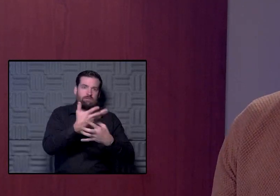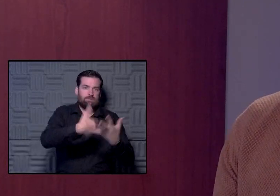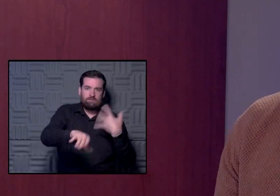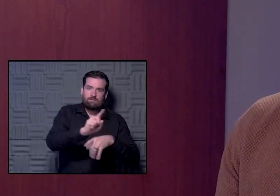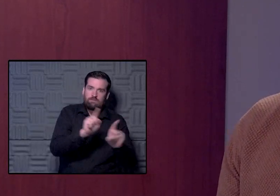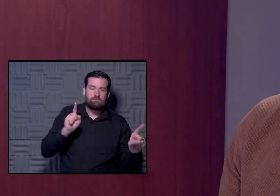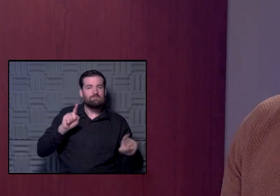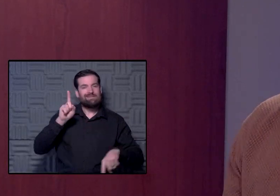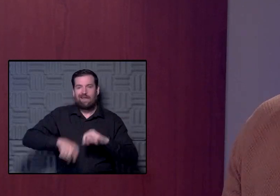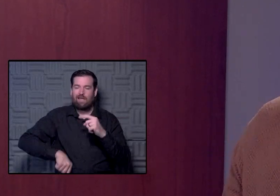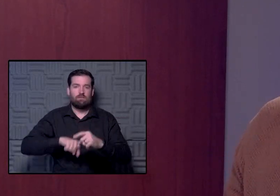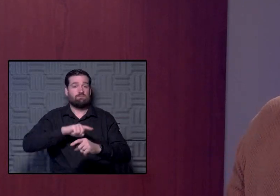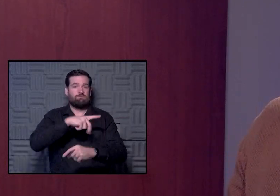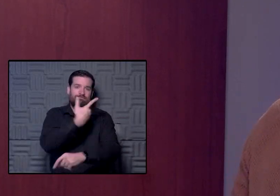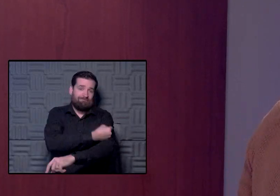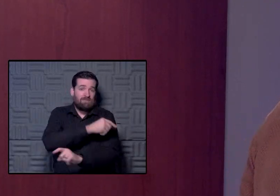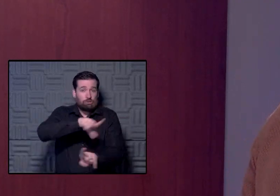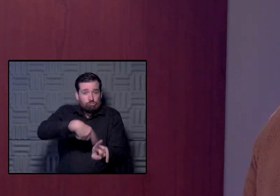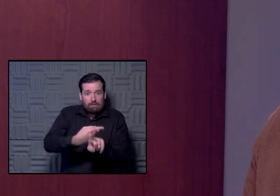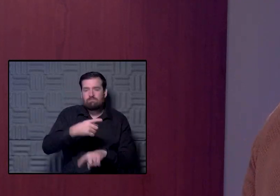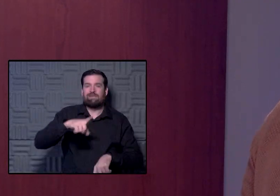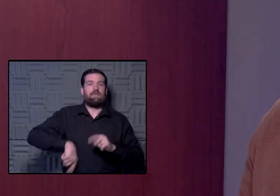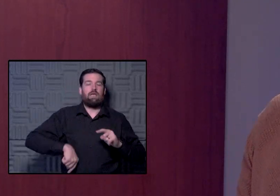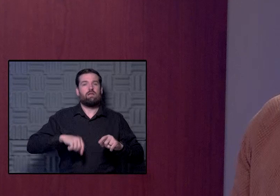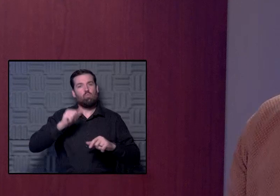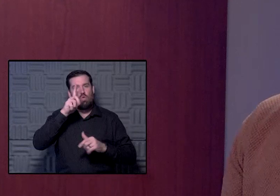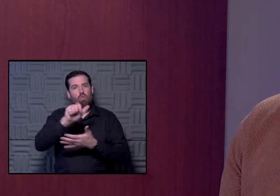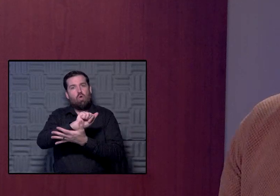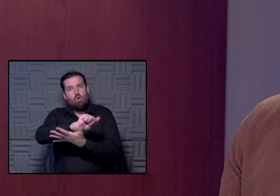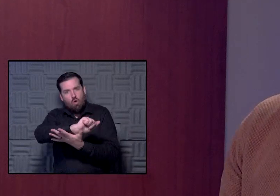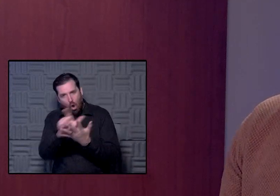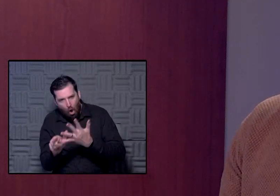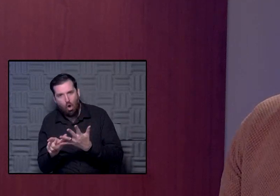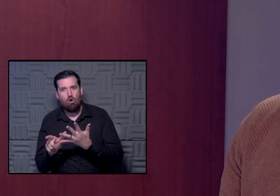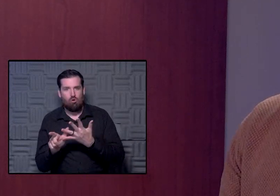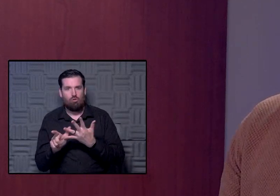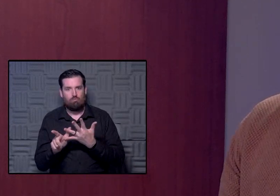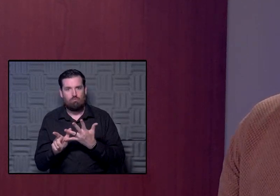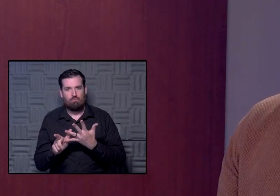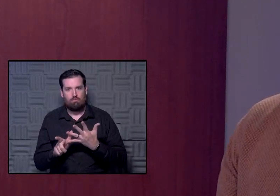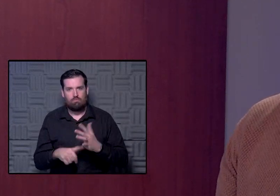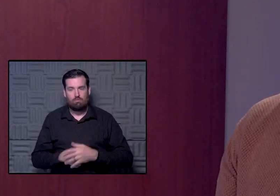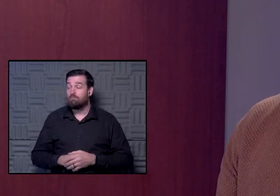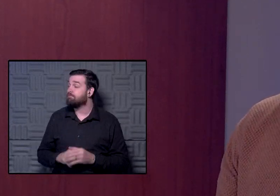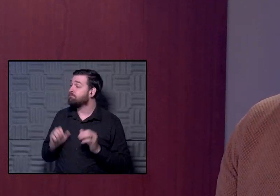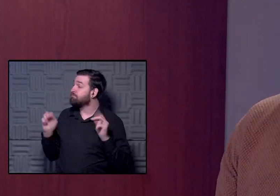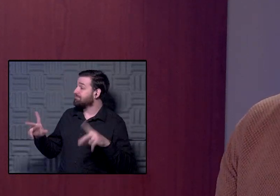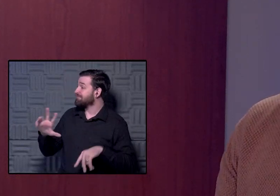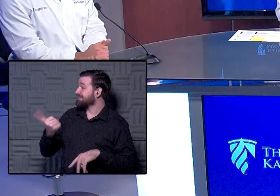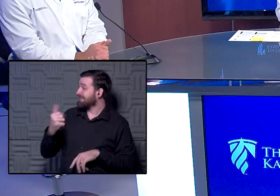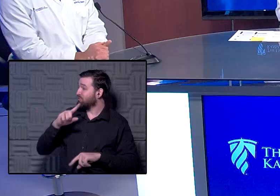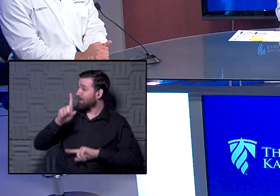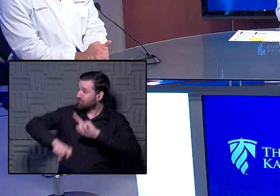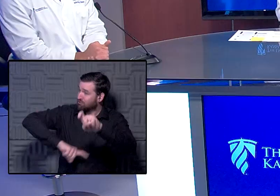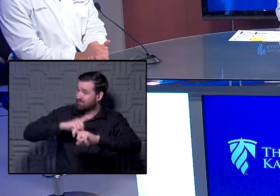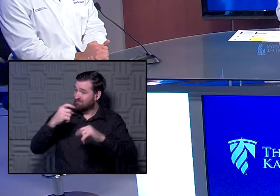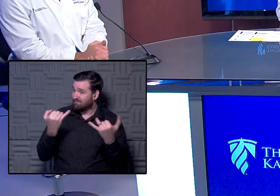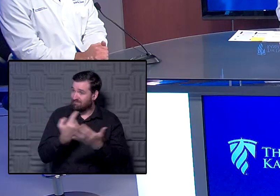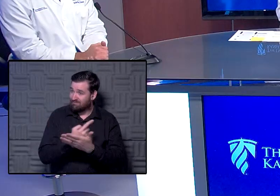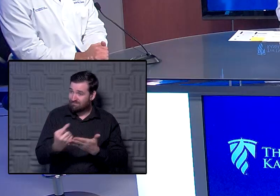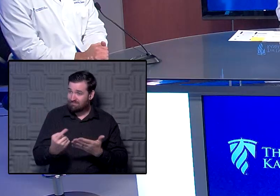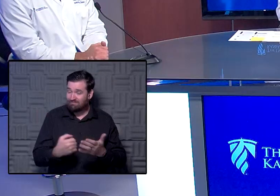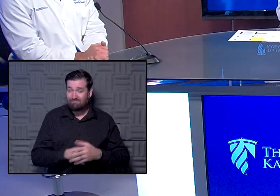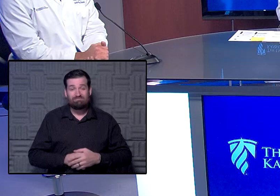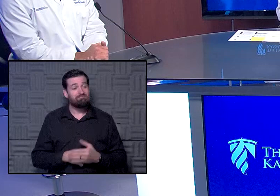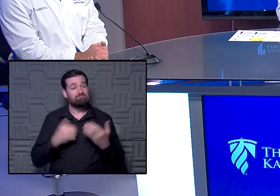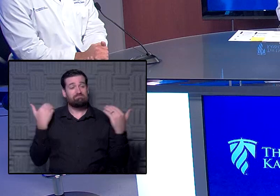vaccine in itself, because it's going to take all of it for us to really stop this. Okay, we have 10 questions from the week that we pulled,